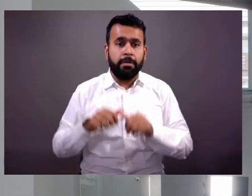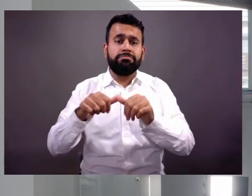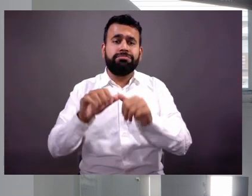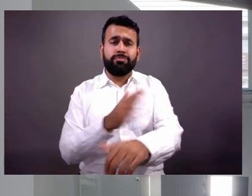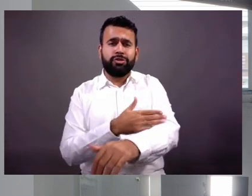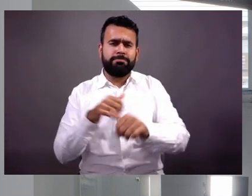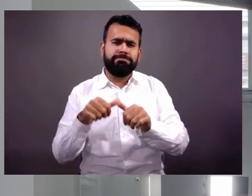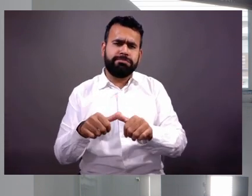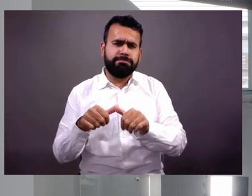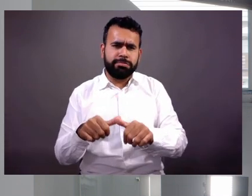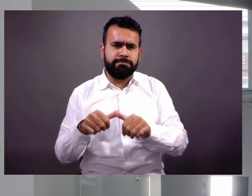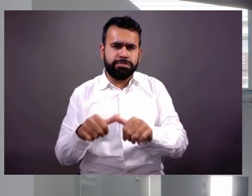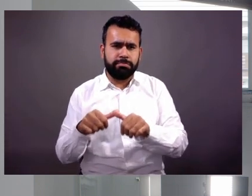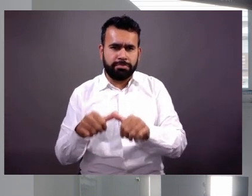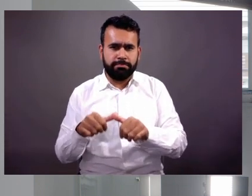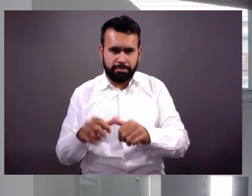Boom, ha.